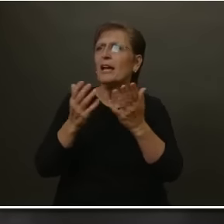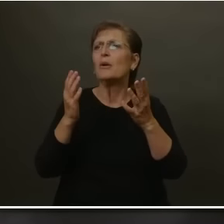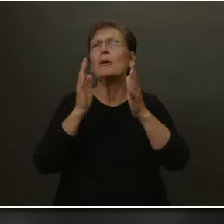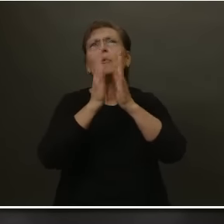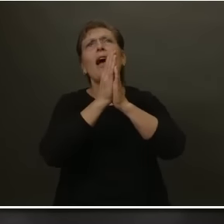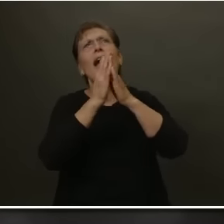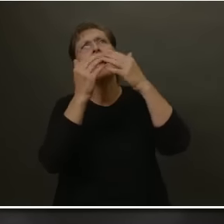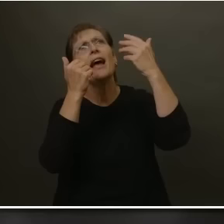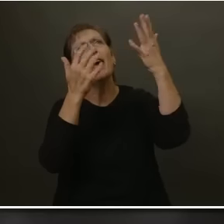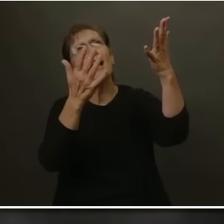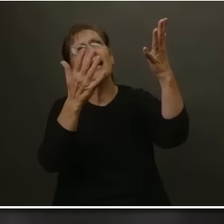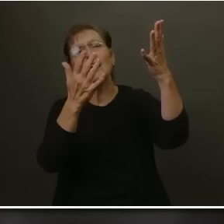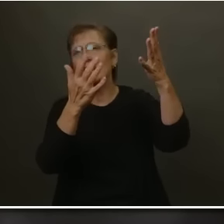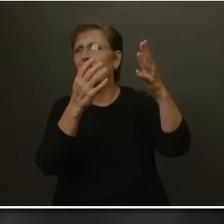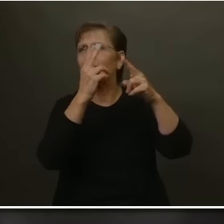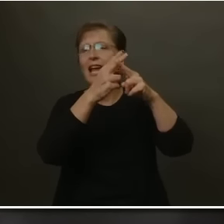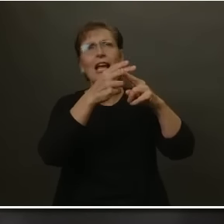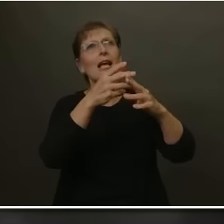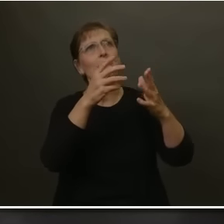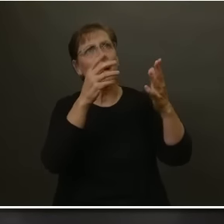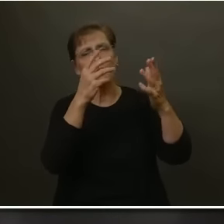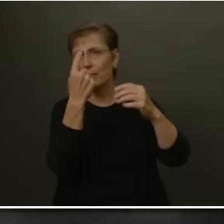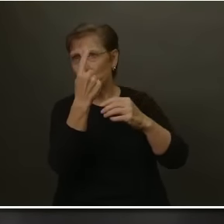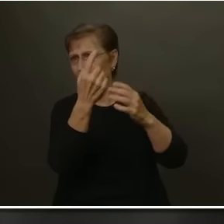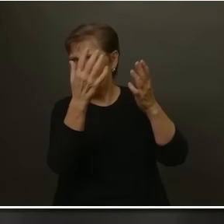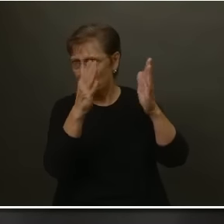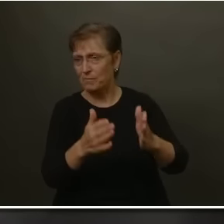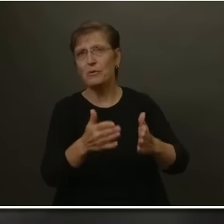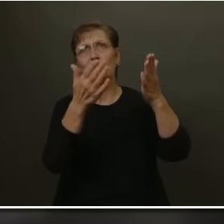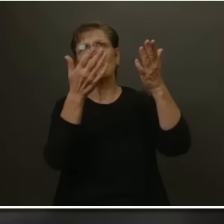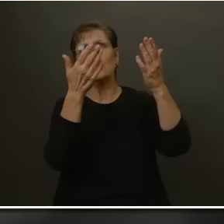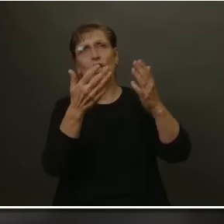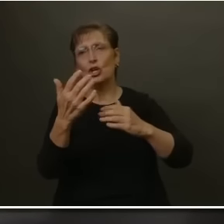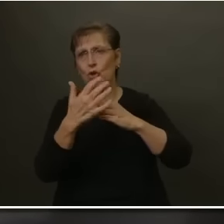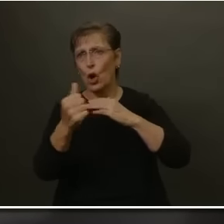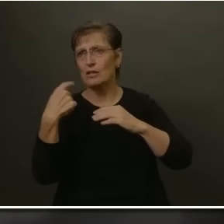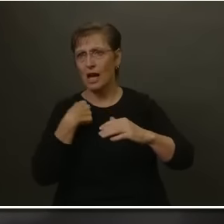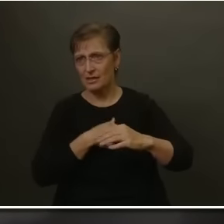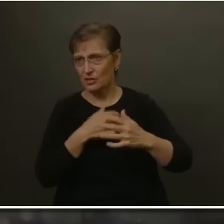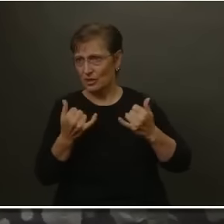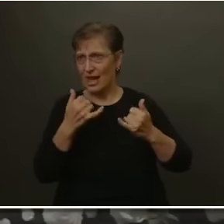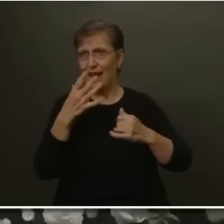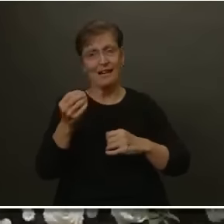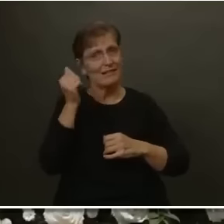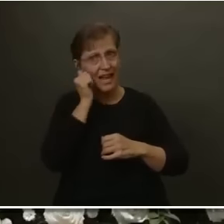calls and sends us today and every day. Amen.